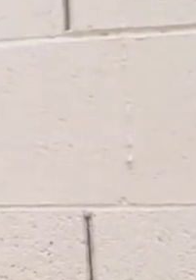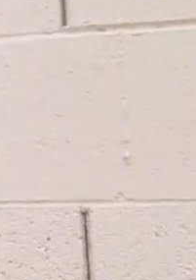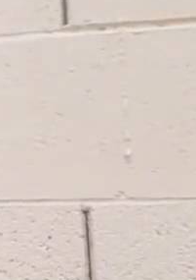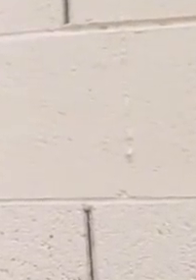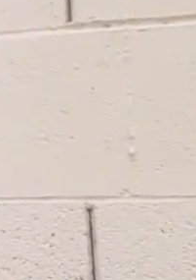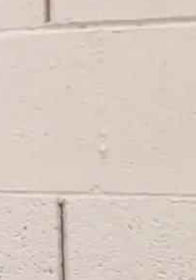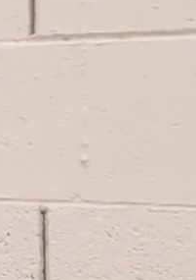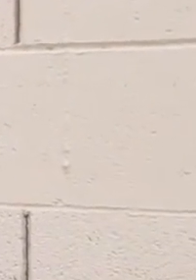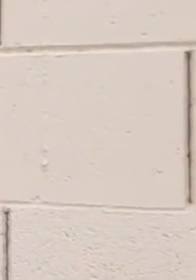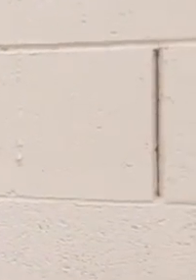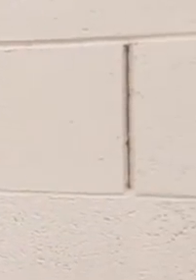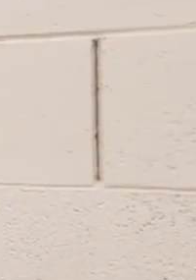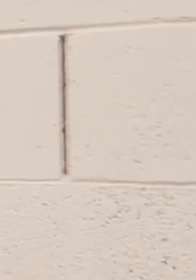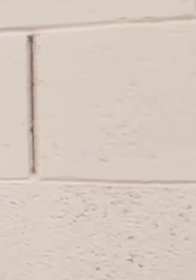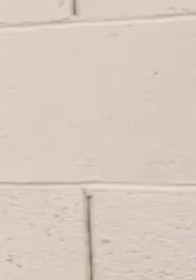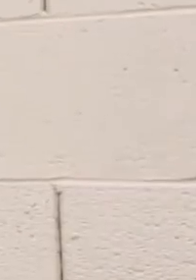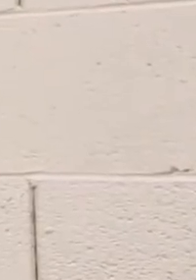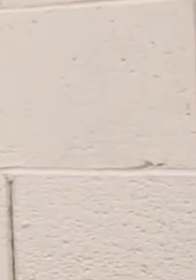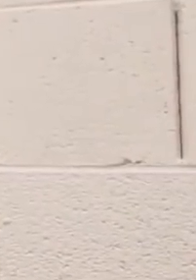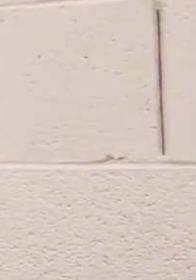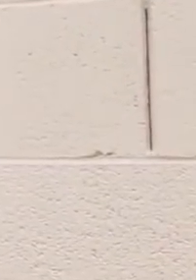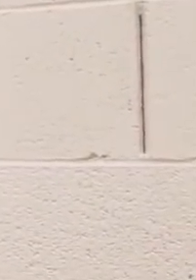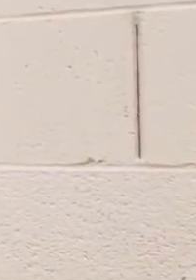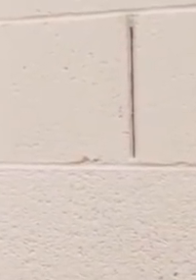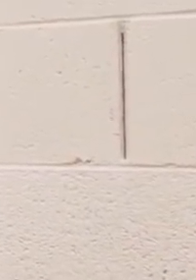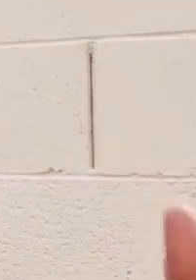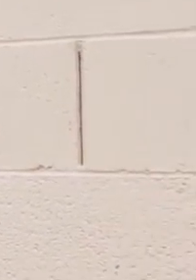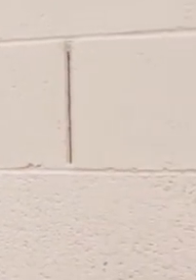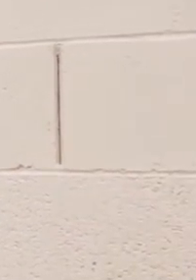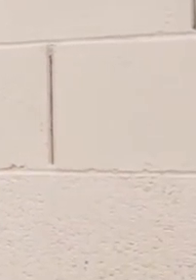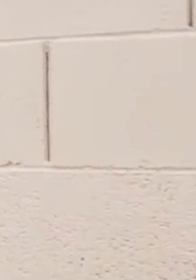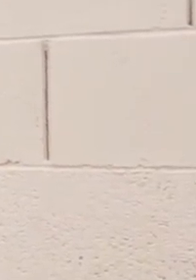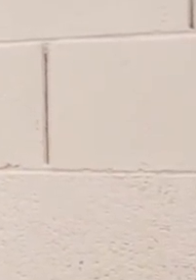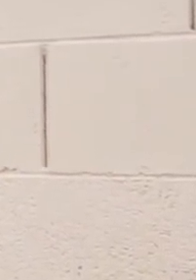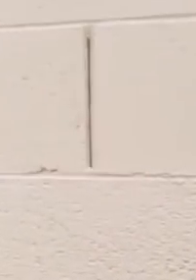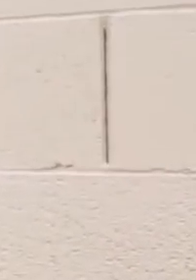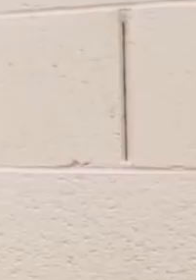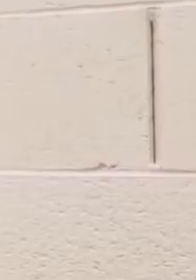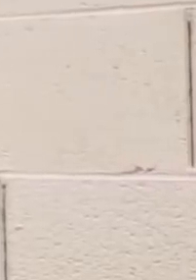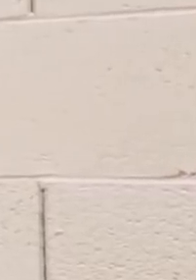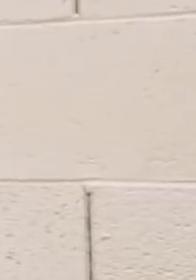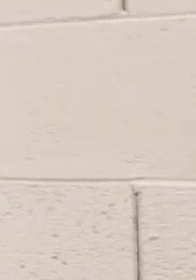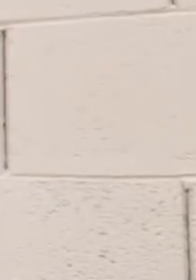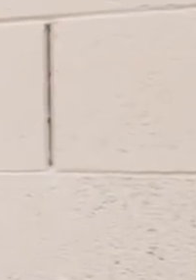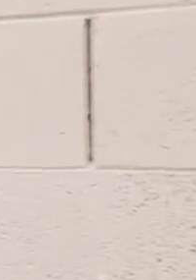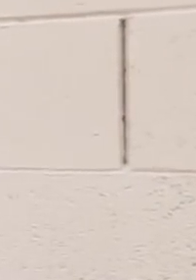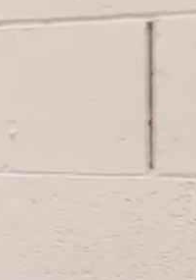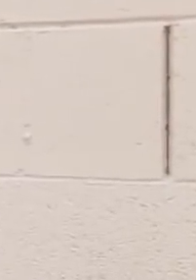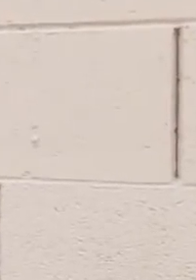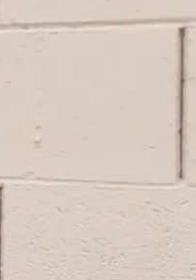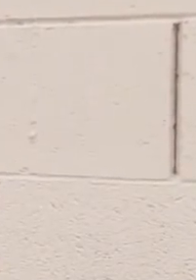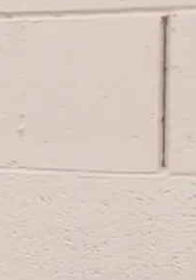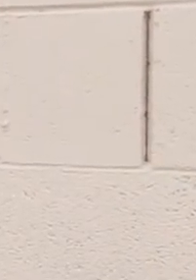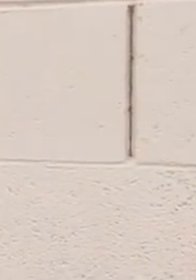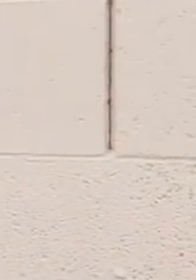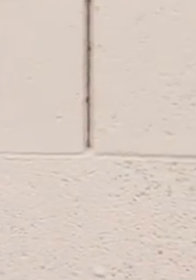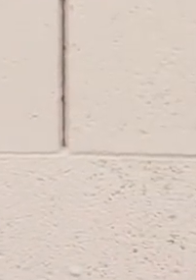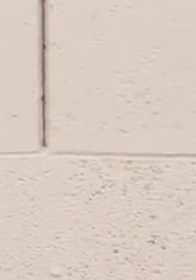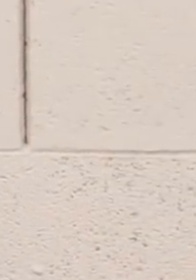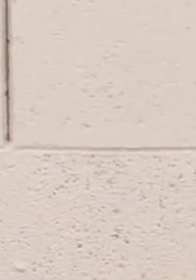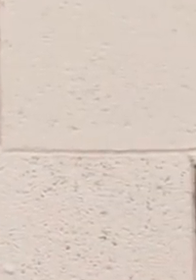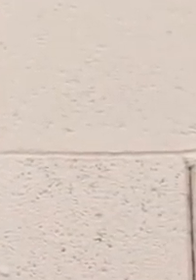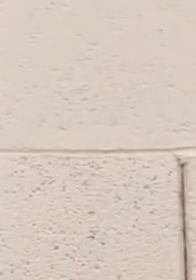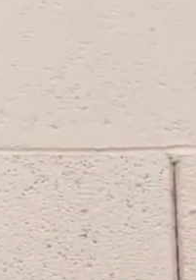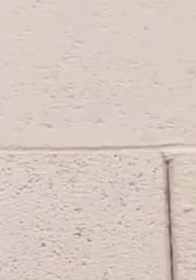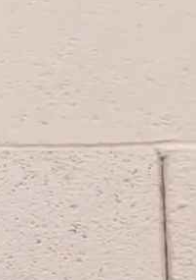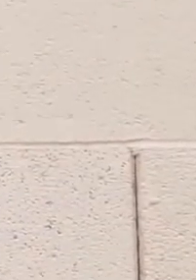I can't even take it anymore. I was just watching TV and Joe Biden literally said, President Harris. They're not even trying to hide it anymore. When President Harris and I, but